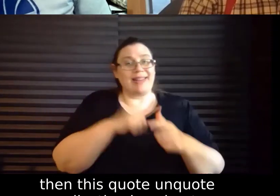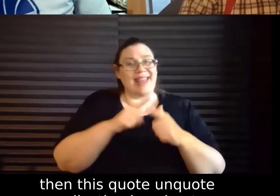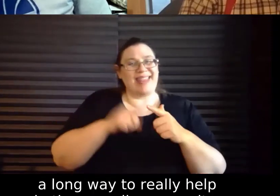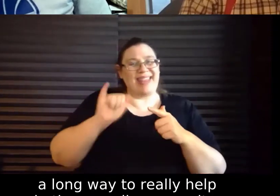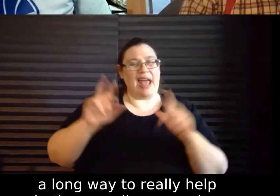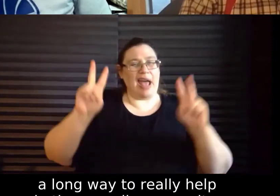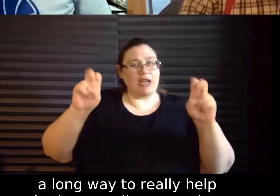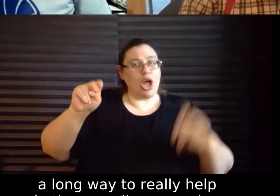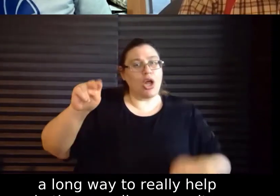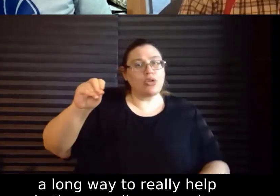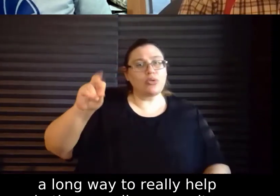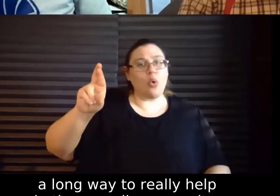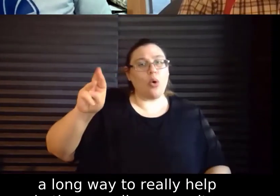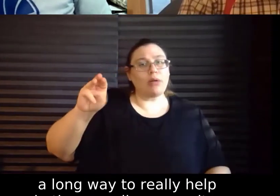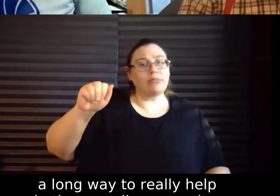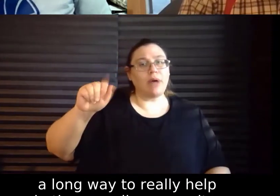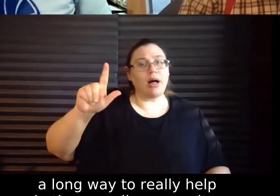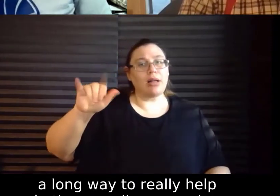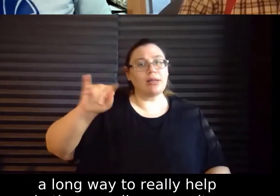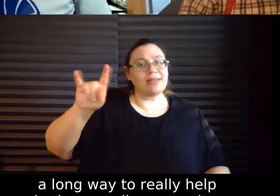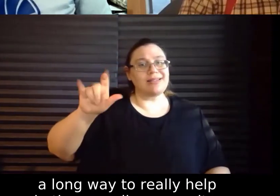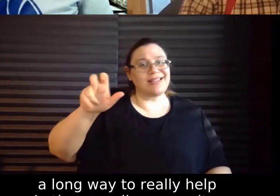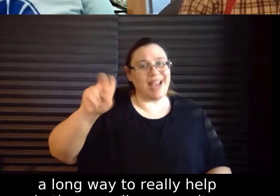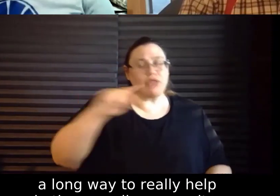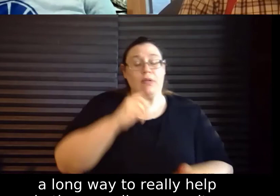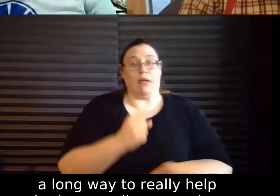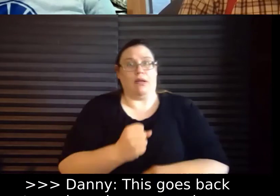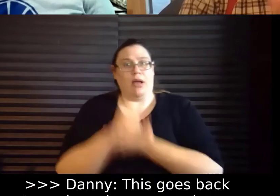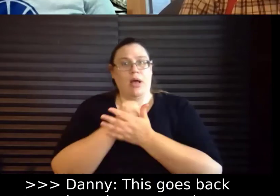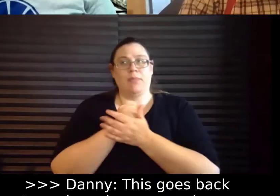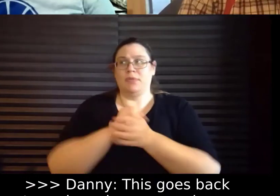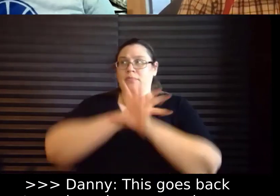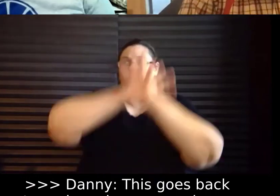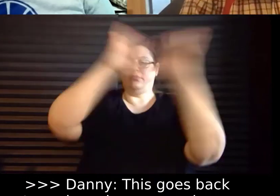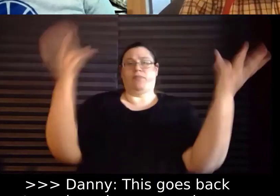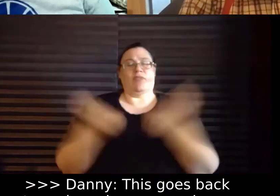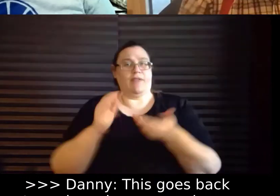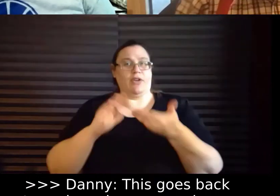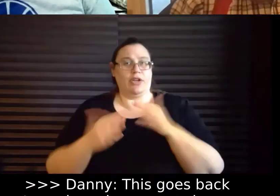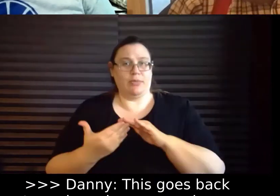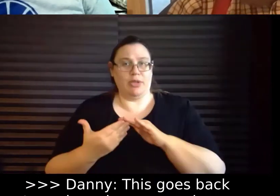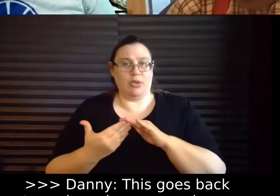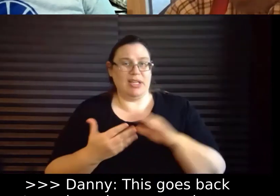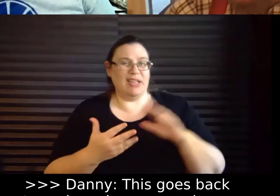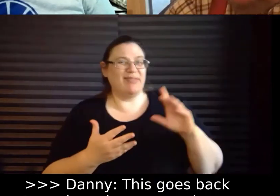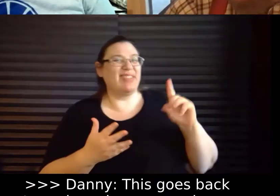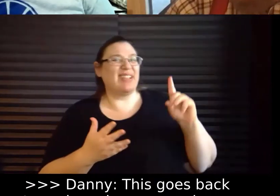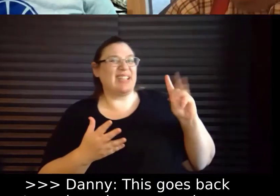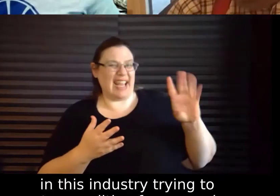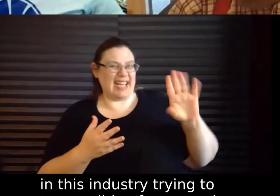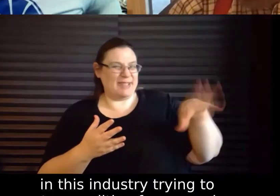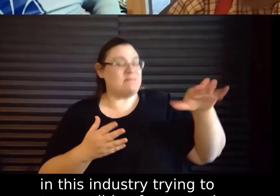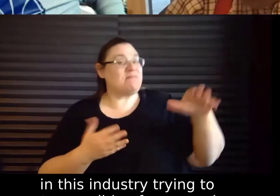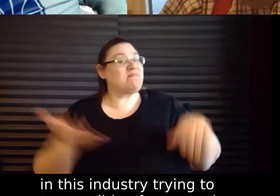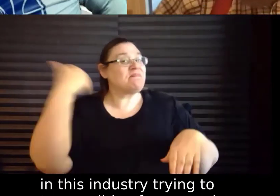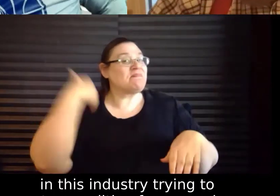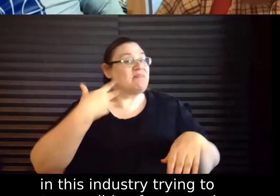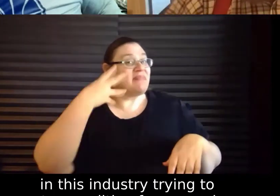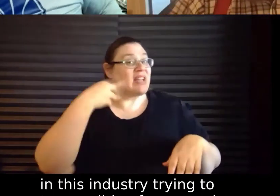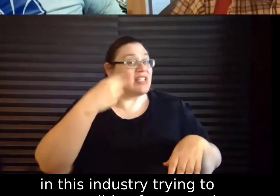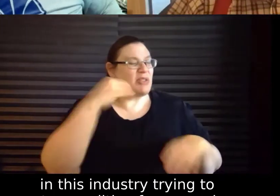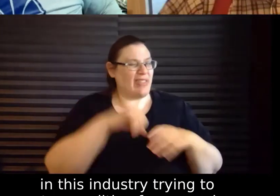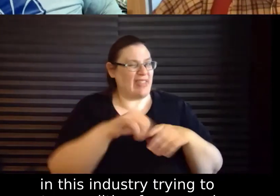going to go a long way to really helping the overall community. This goes back to early on in my experience in this industry,